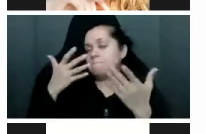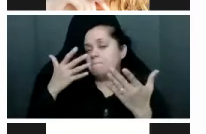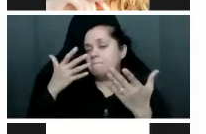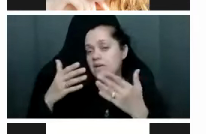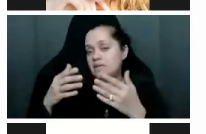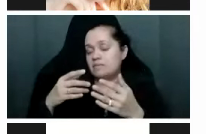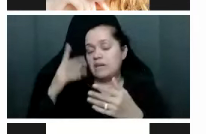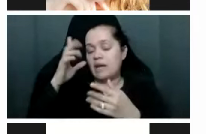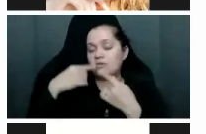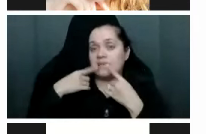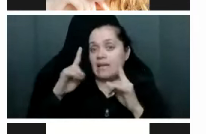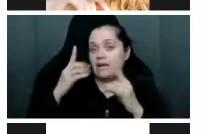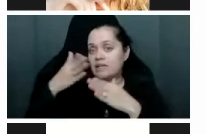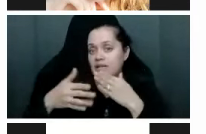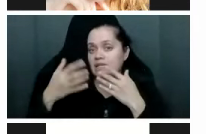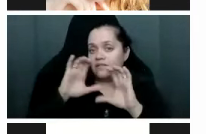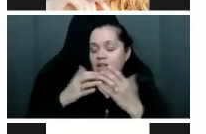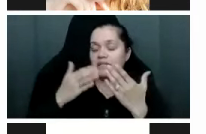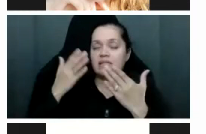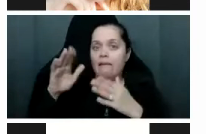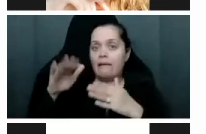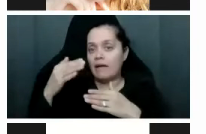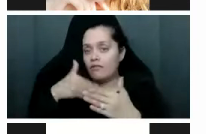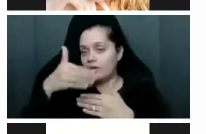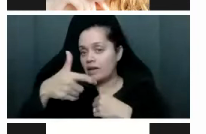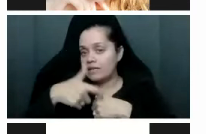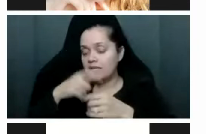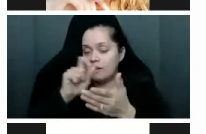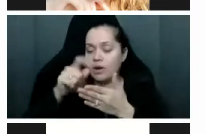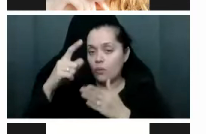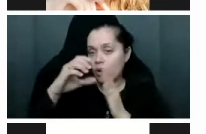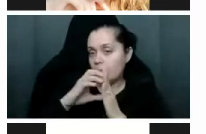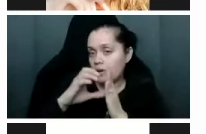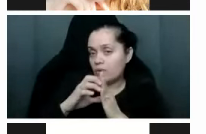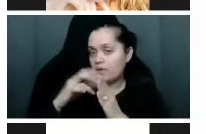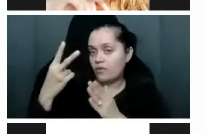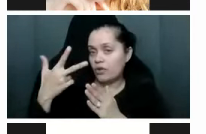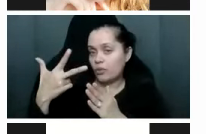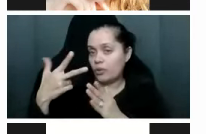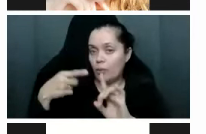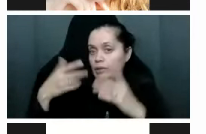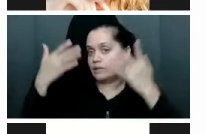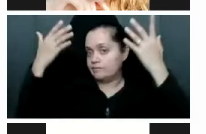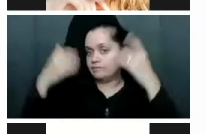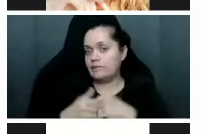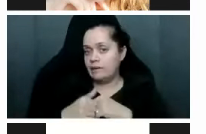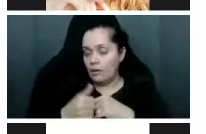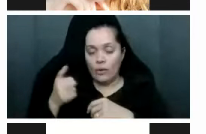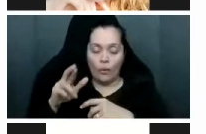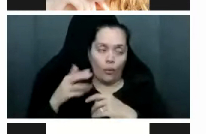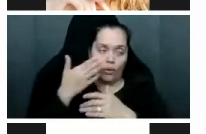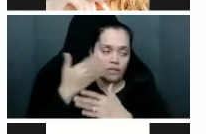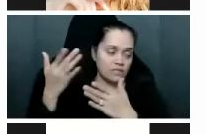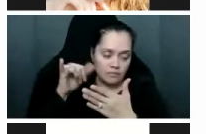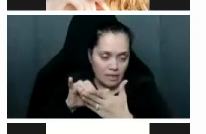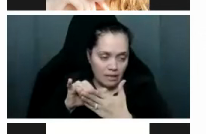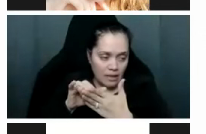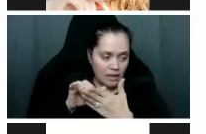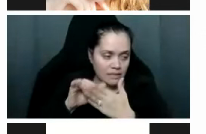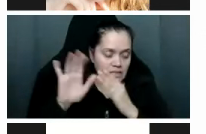end of class. Hey, for next time, write a paragraph for me for 3 points. Or it might be something that is an